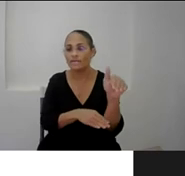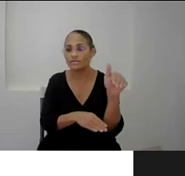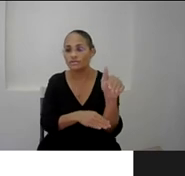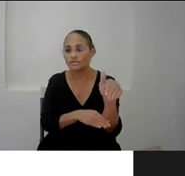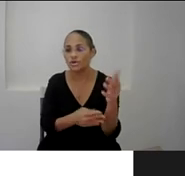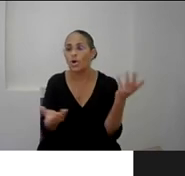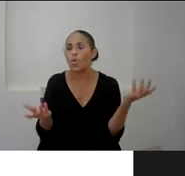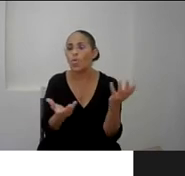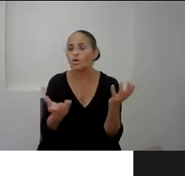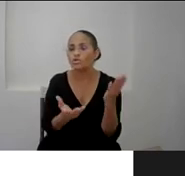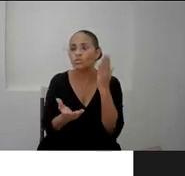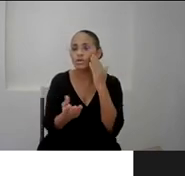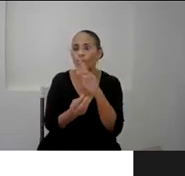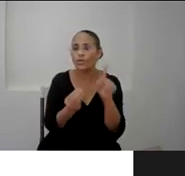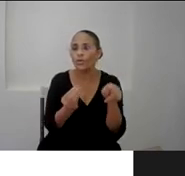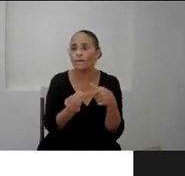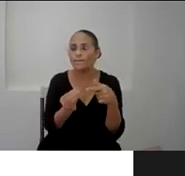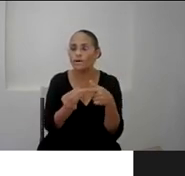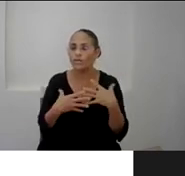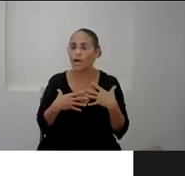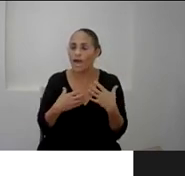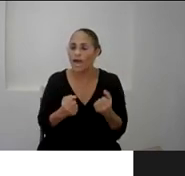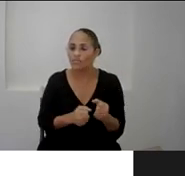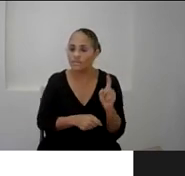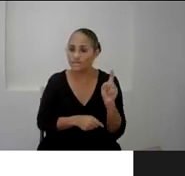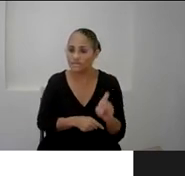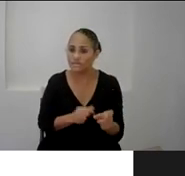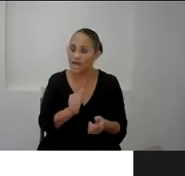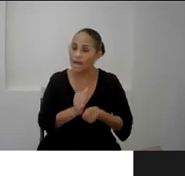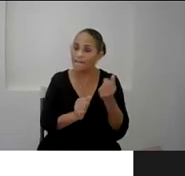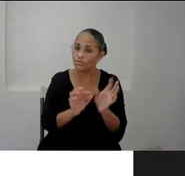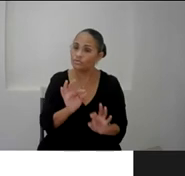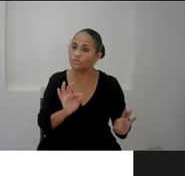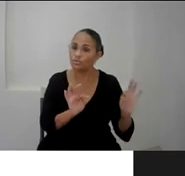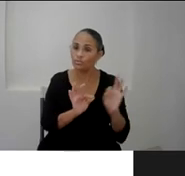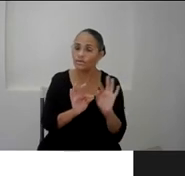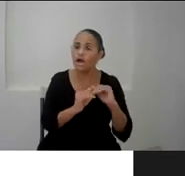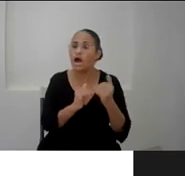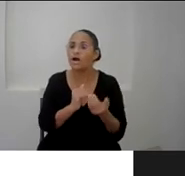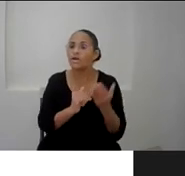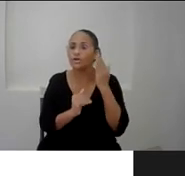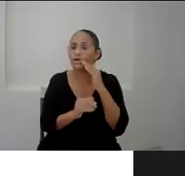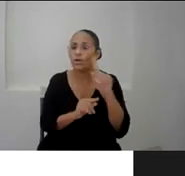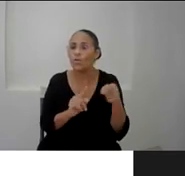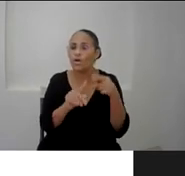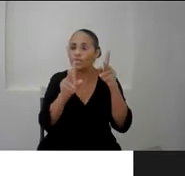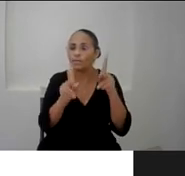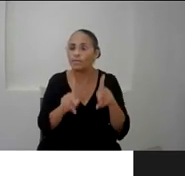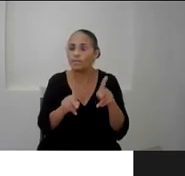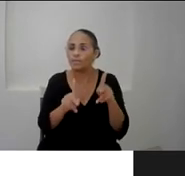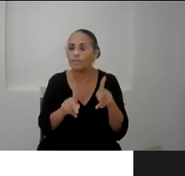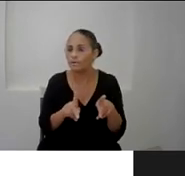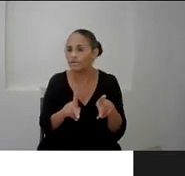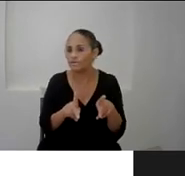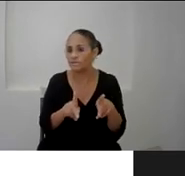do we know about their health needs? And most importantly, how do we know when the person is in some sort of